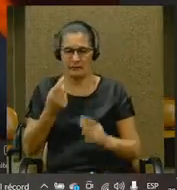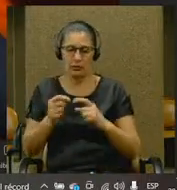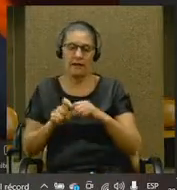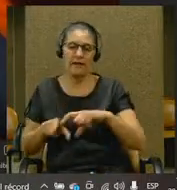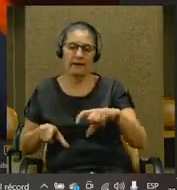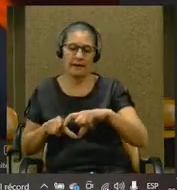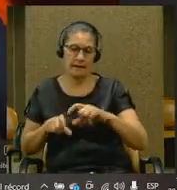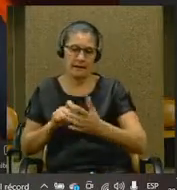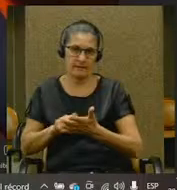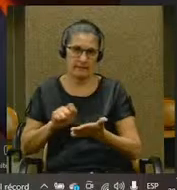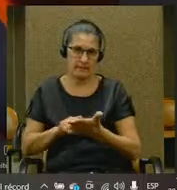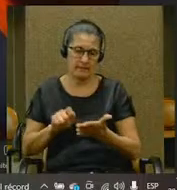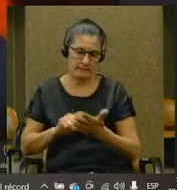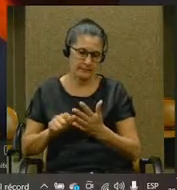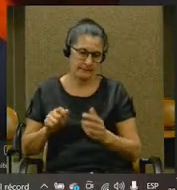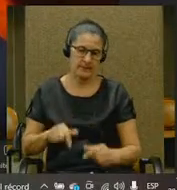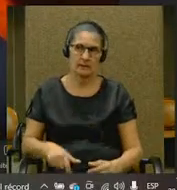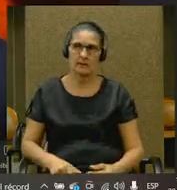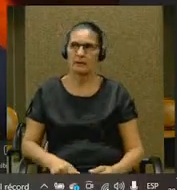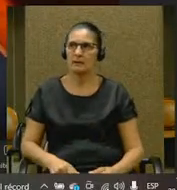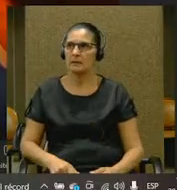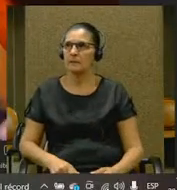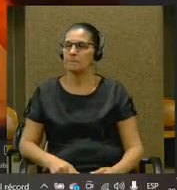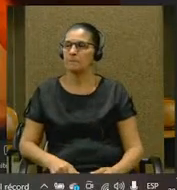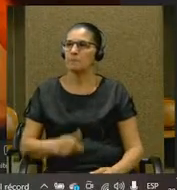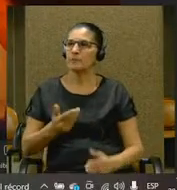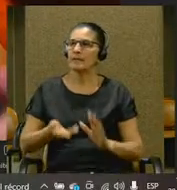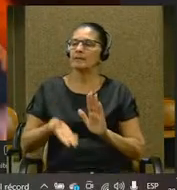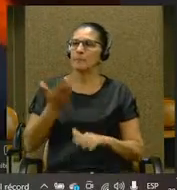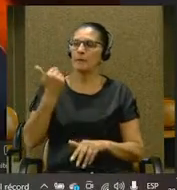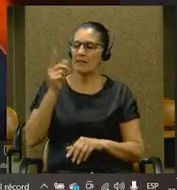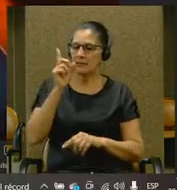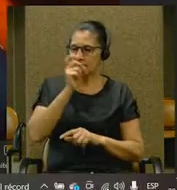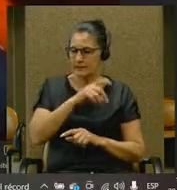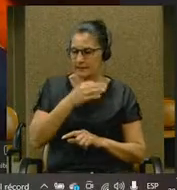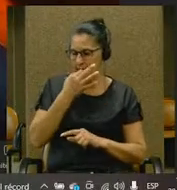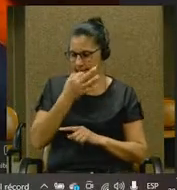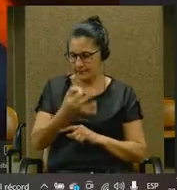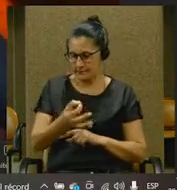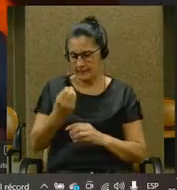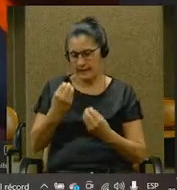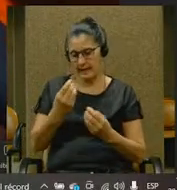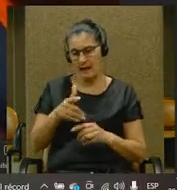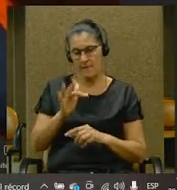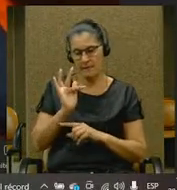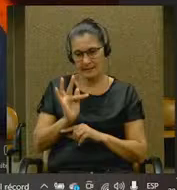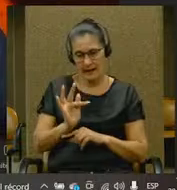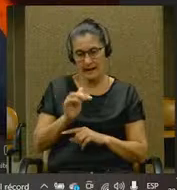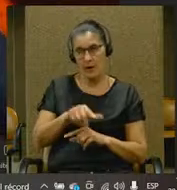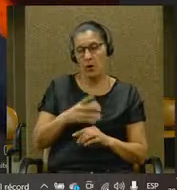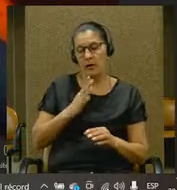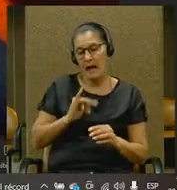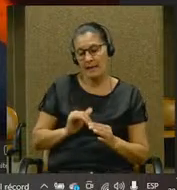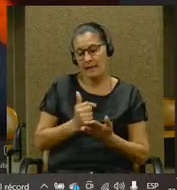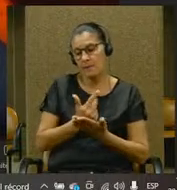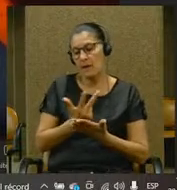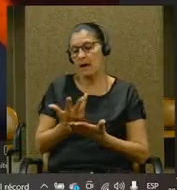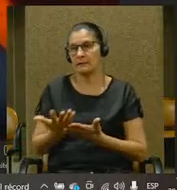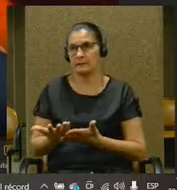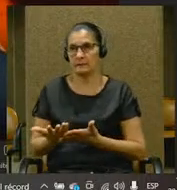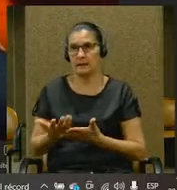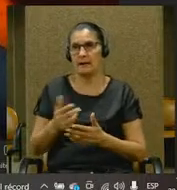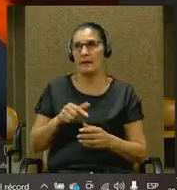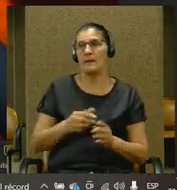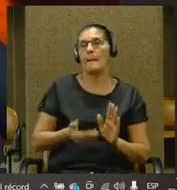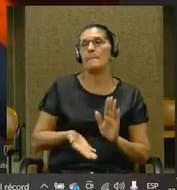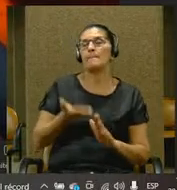prescription opioids. So that makes it a lot harder to say that fentanyl was X times more addictive than it is heroin. Because